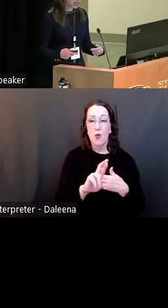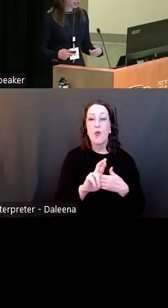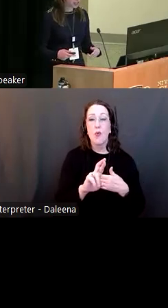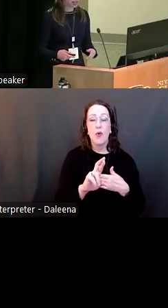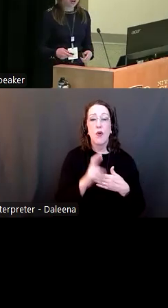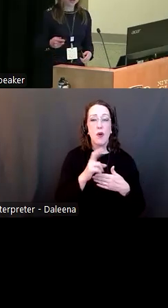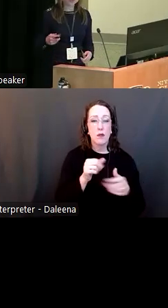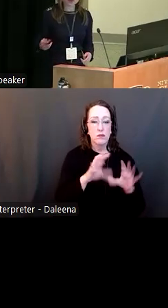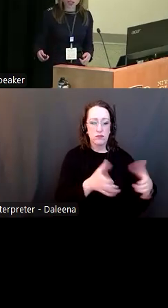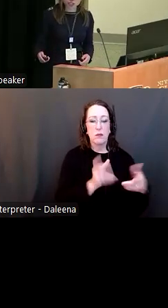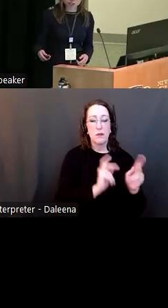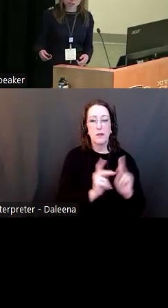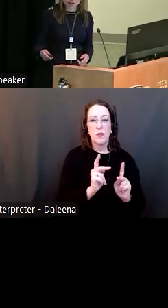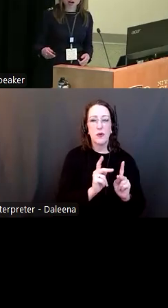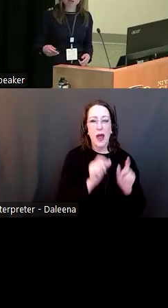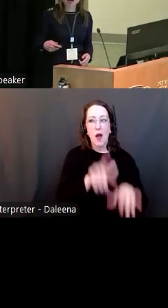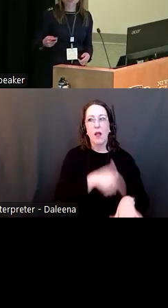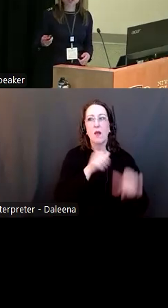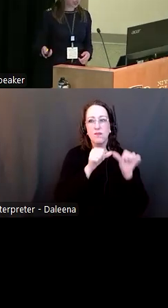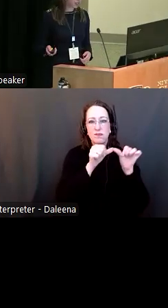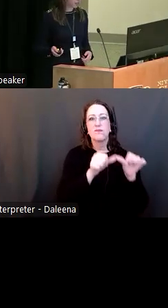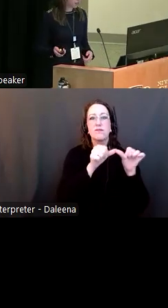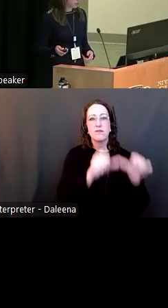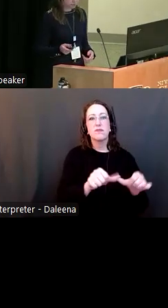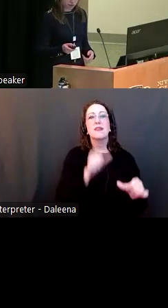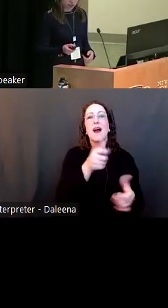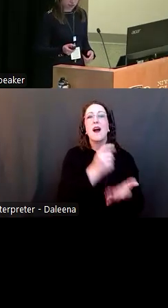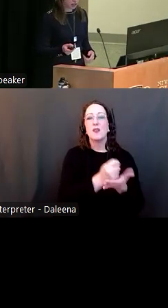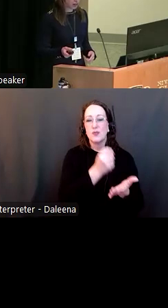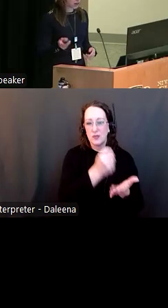is actually the duration of untreated